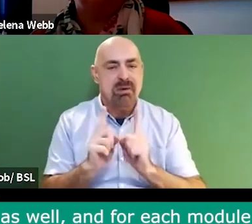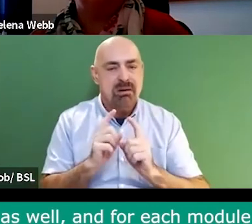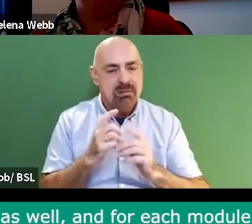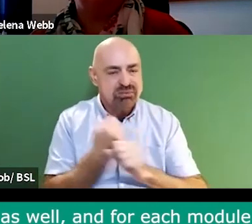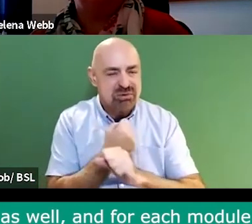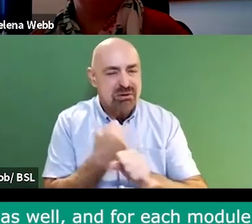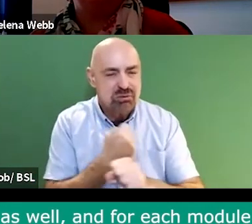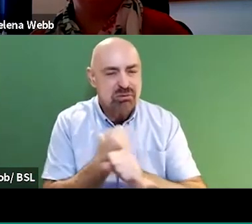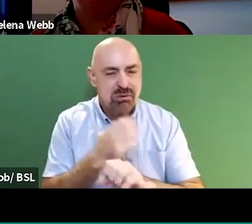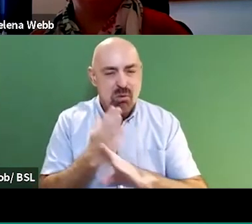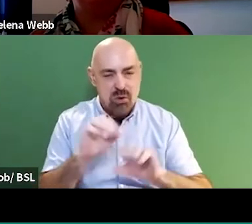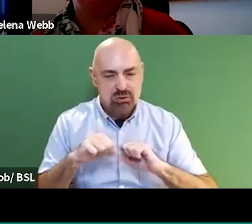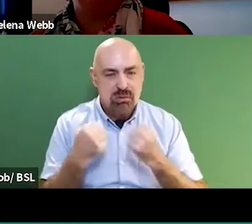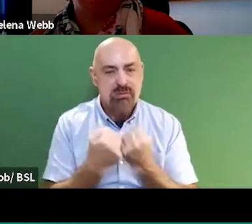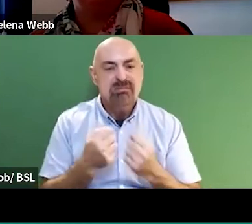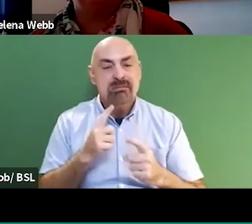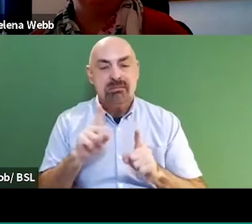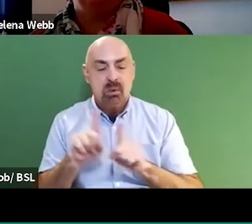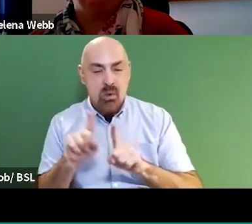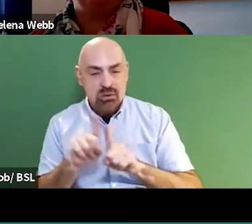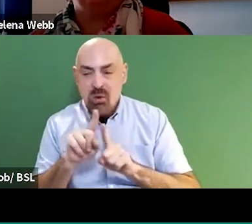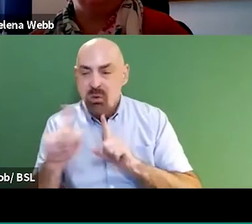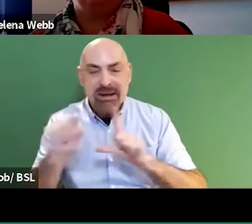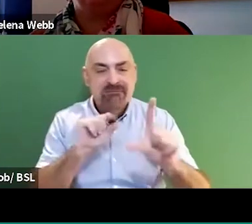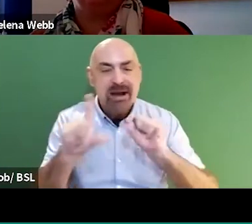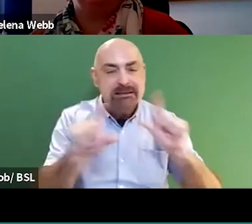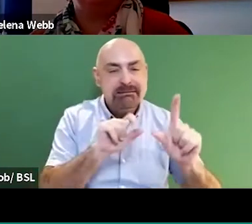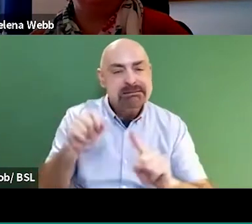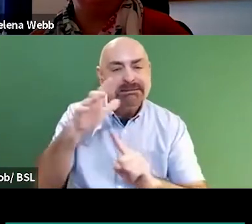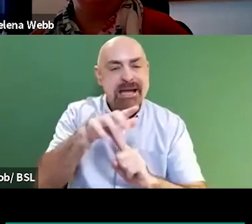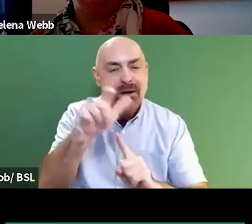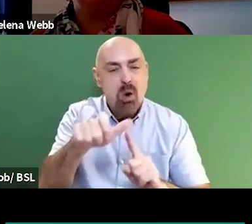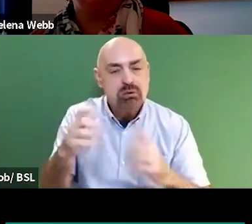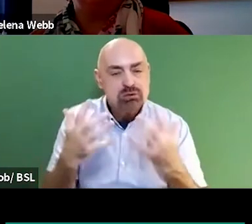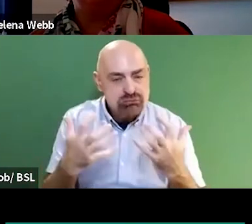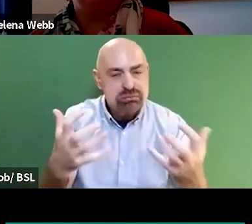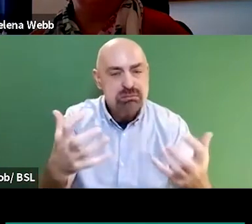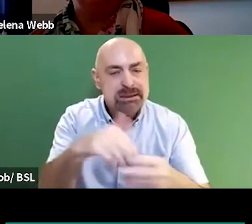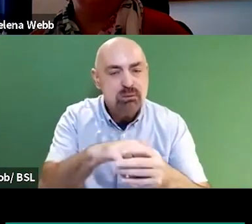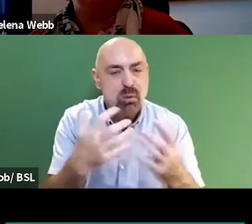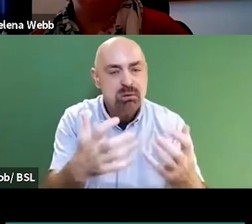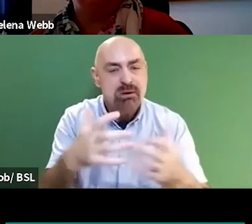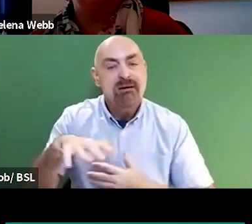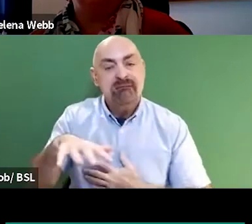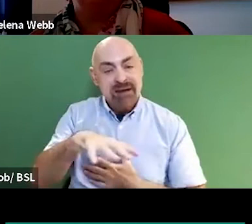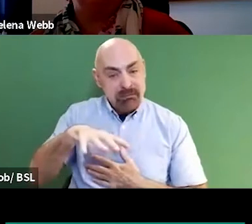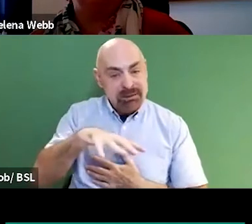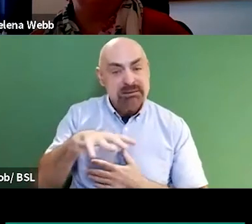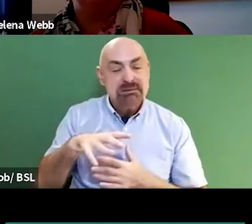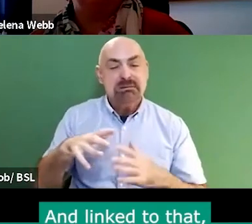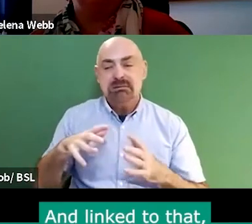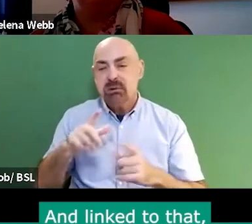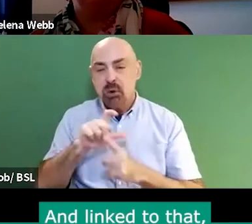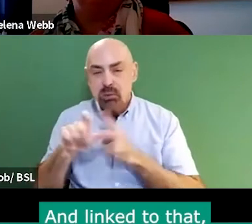create, we also invite a variety of stakeholders and community groups and families to those.